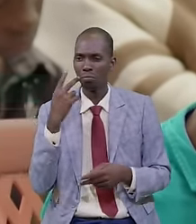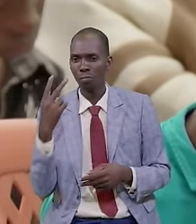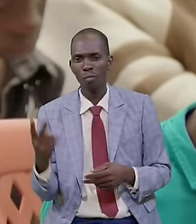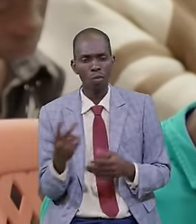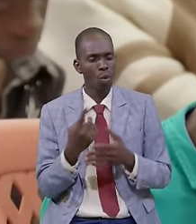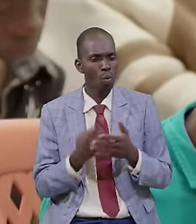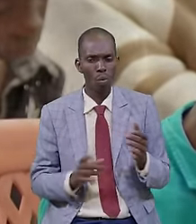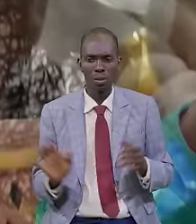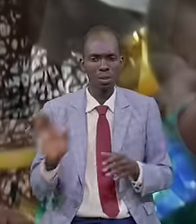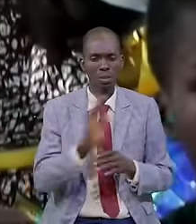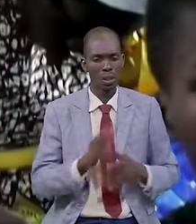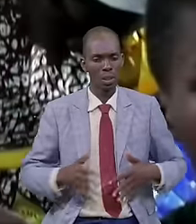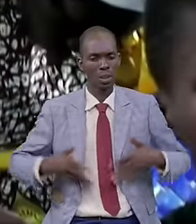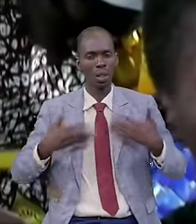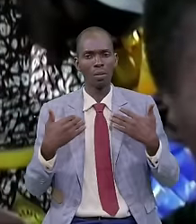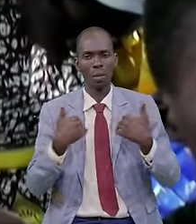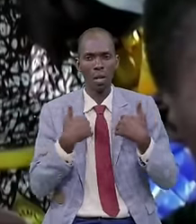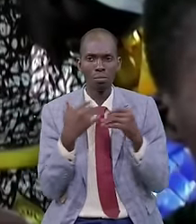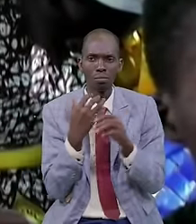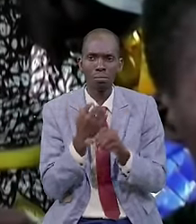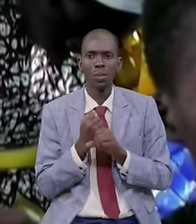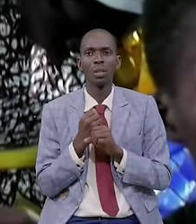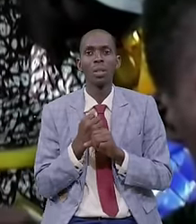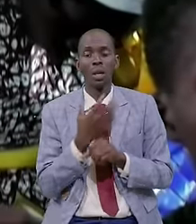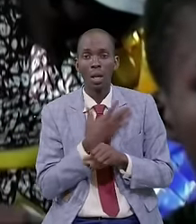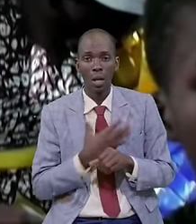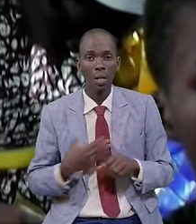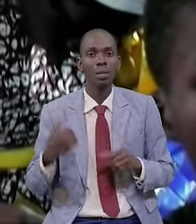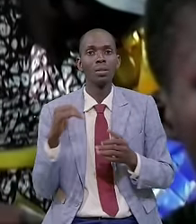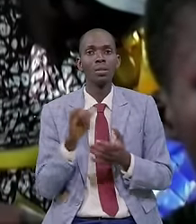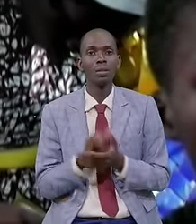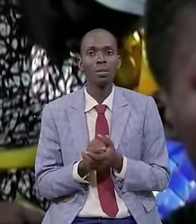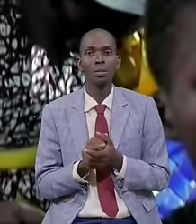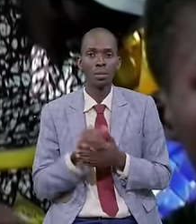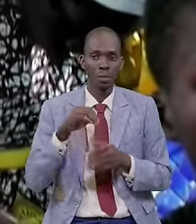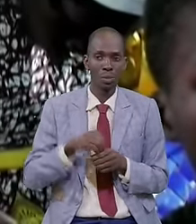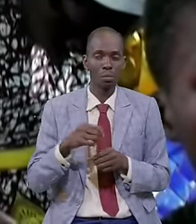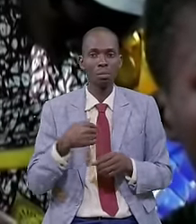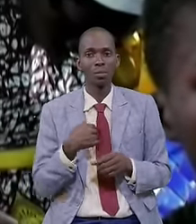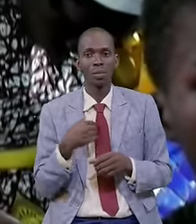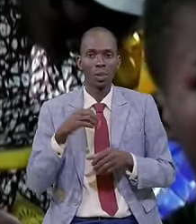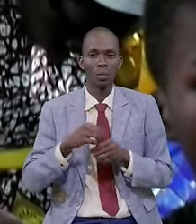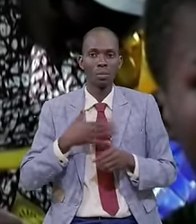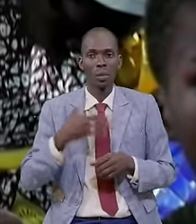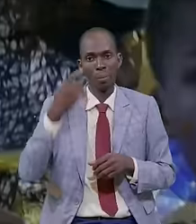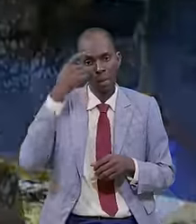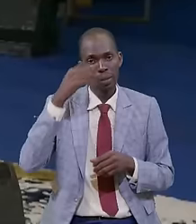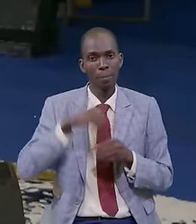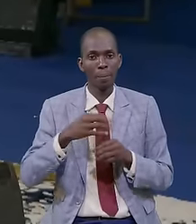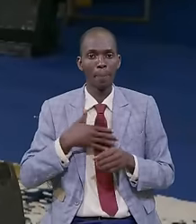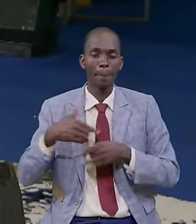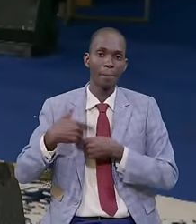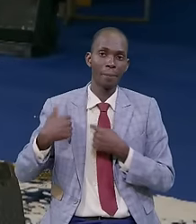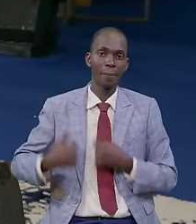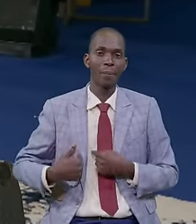lives achieve. And without sleeping, with my mind, my heart,